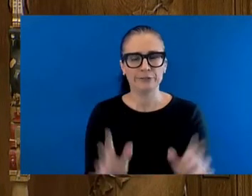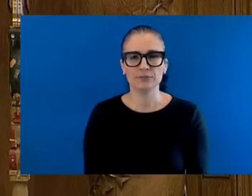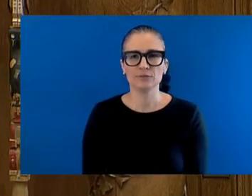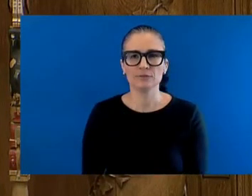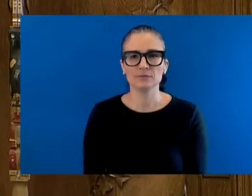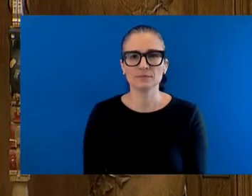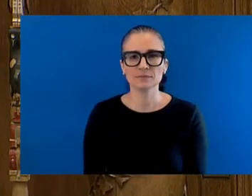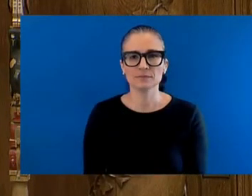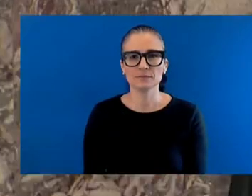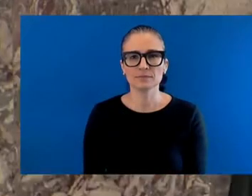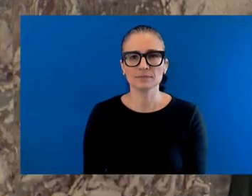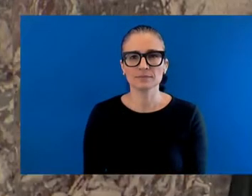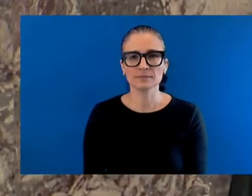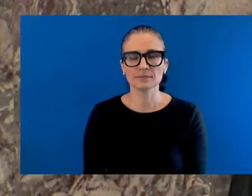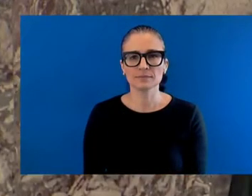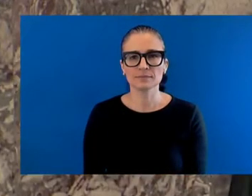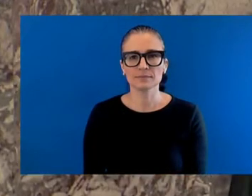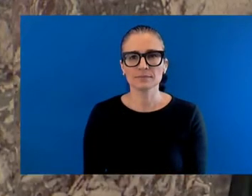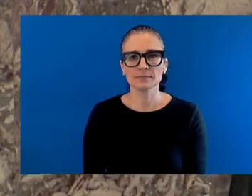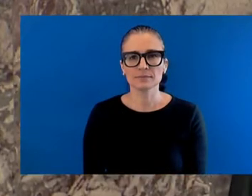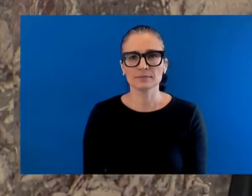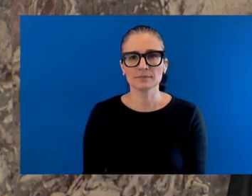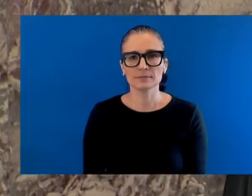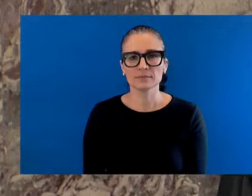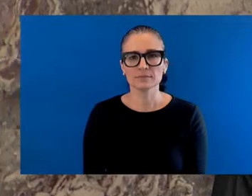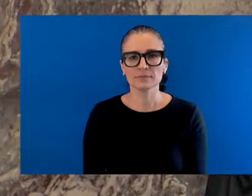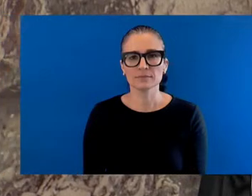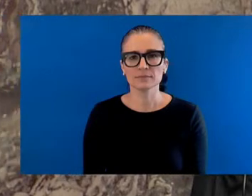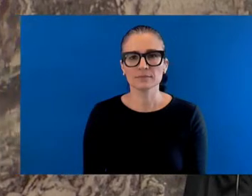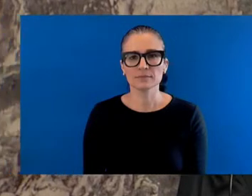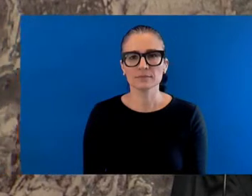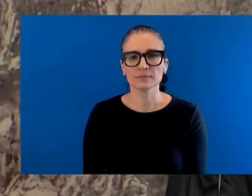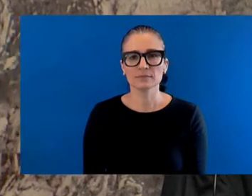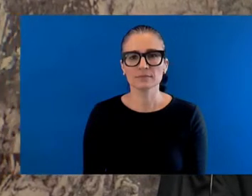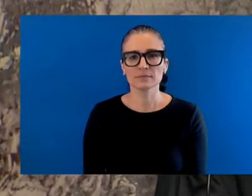Thank you, Honourable Speaker. And